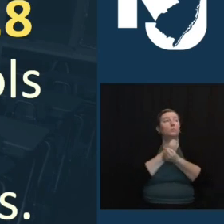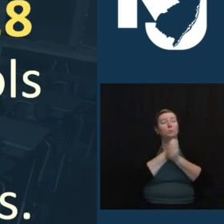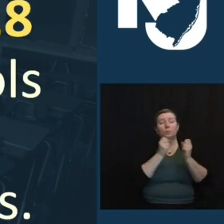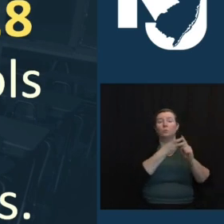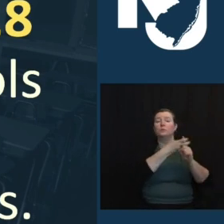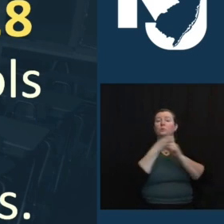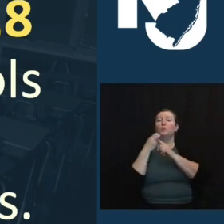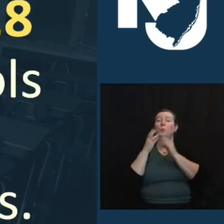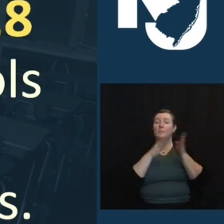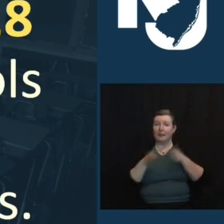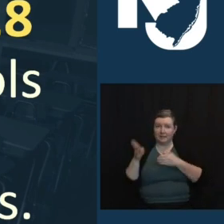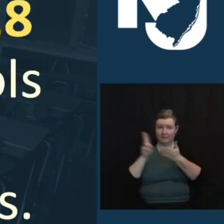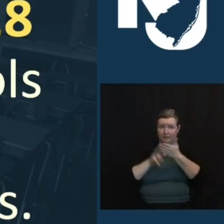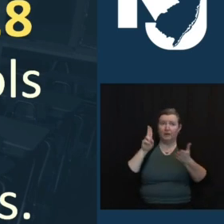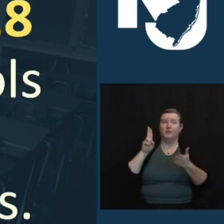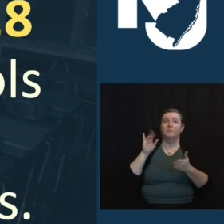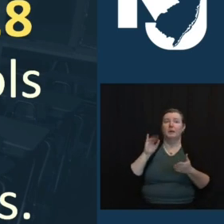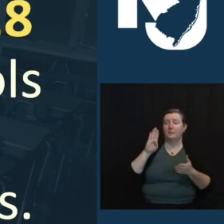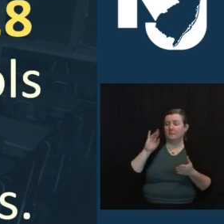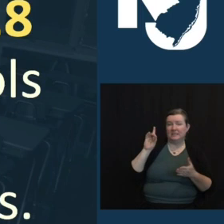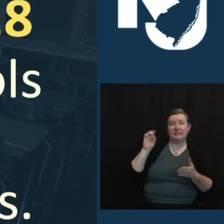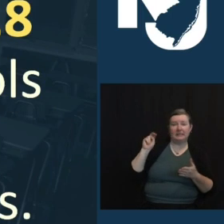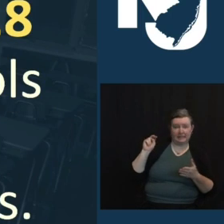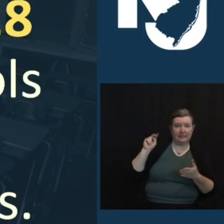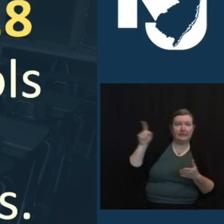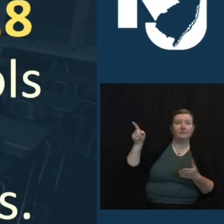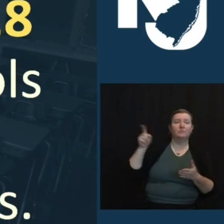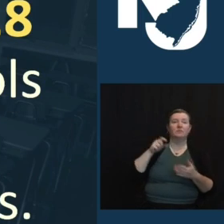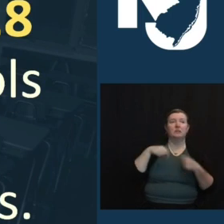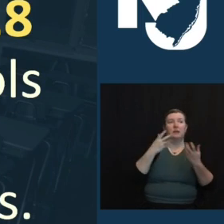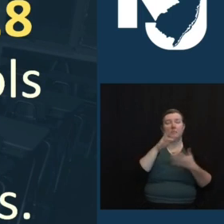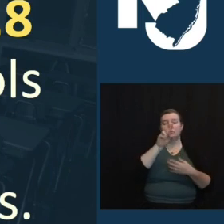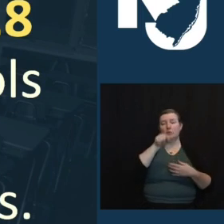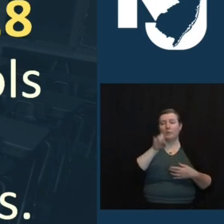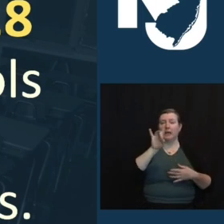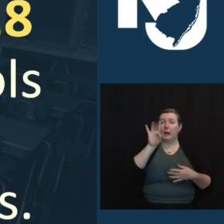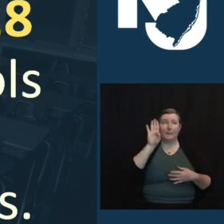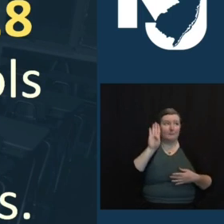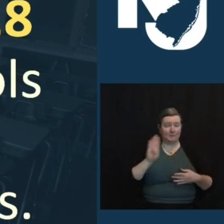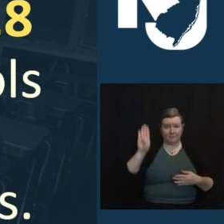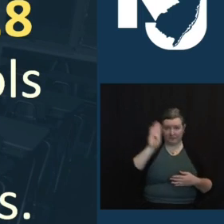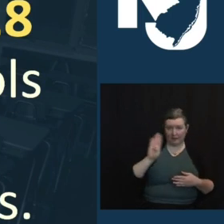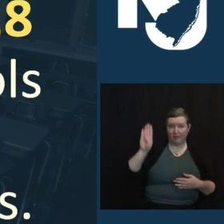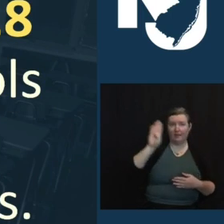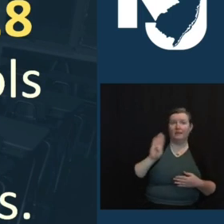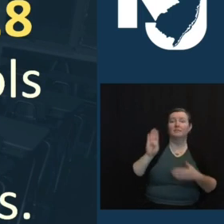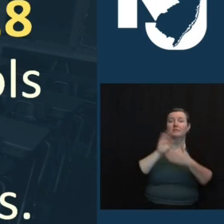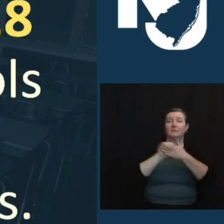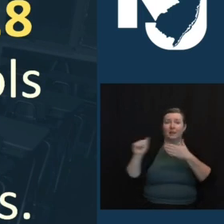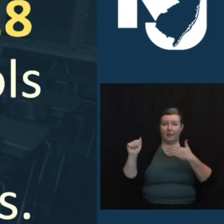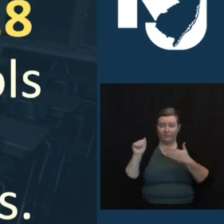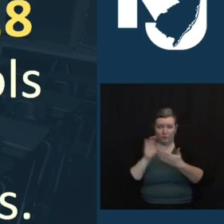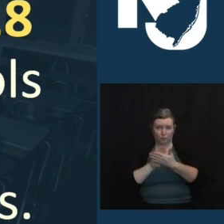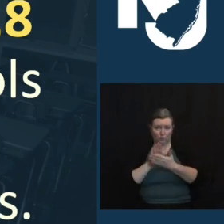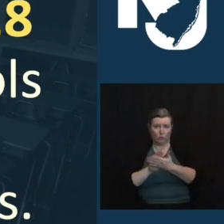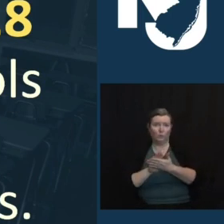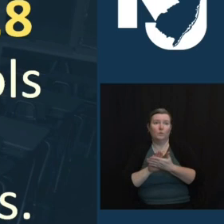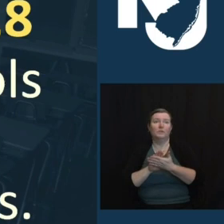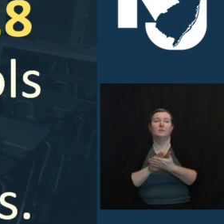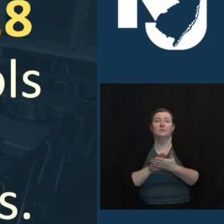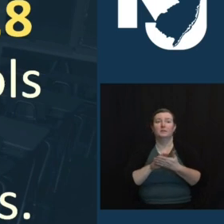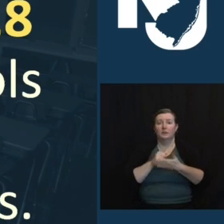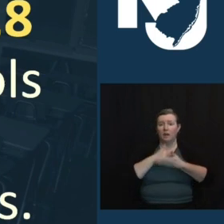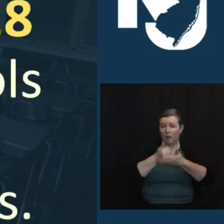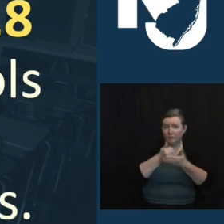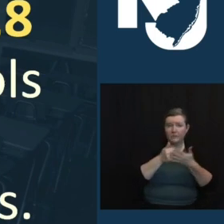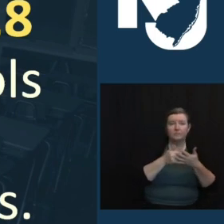providing nearly $2.8 billion for our schools. Much of this funding is meant to help our schools reopen and